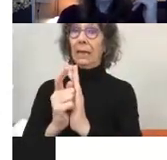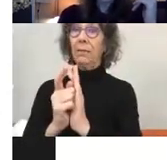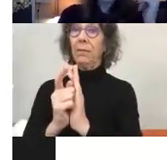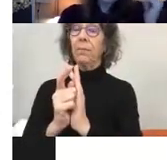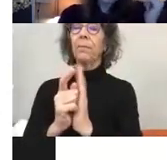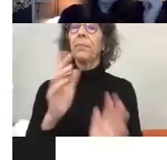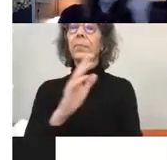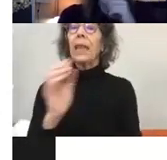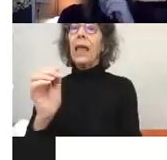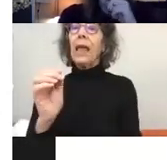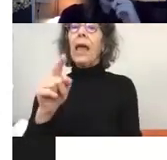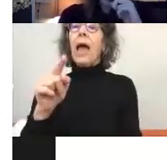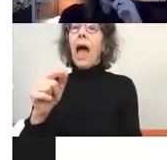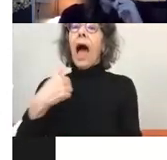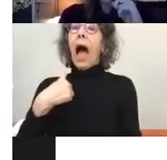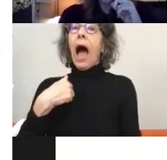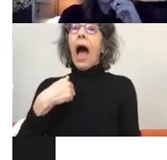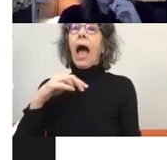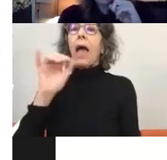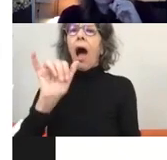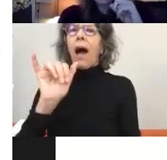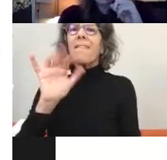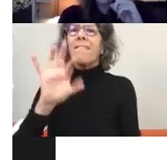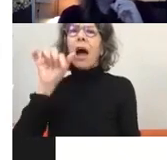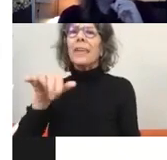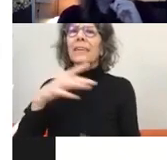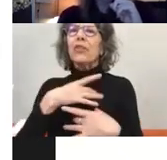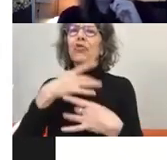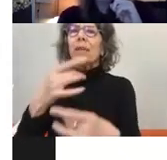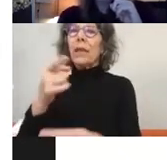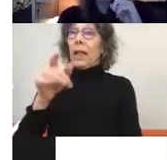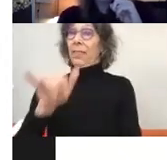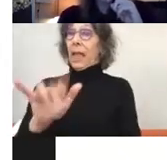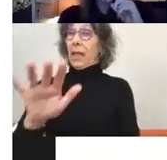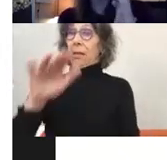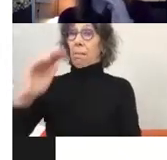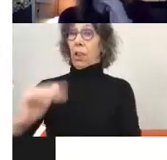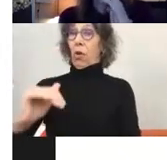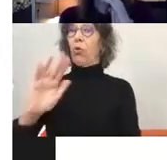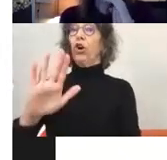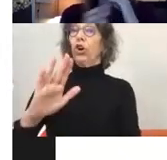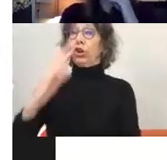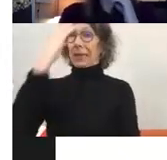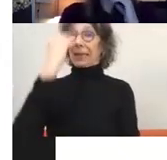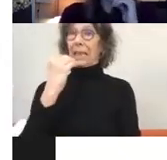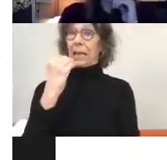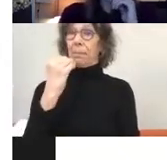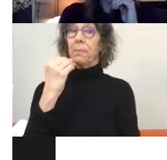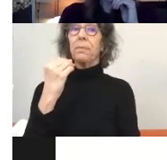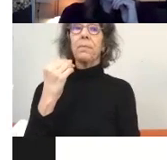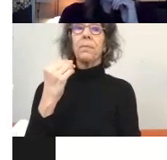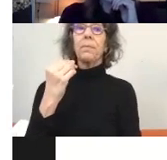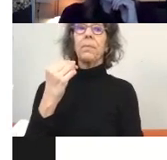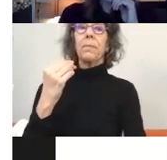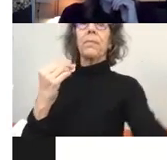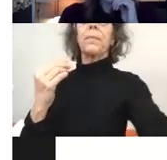Also, actually, what I found really interesting in this graph, so this is her sleep. So this is her breathing during sleep. And one of the things